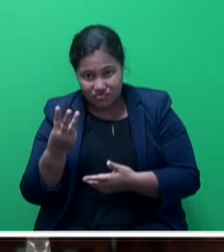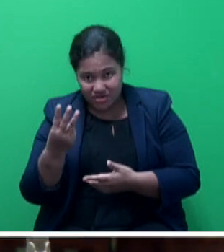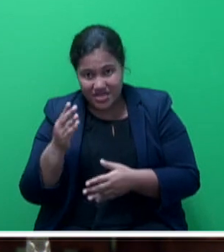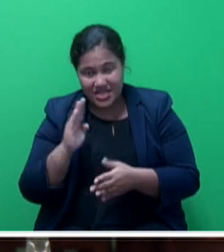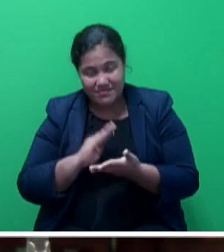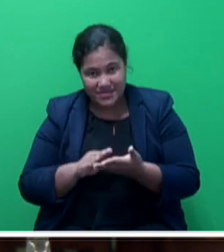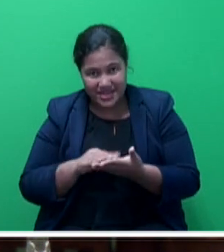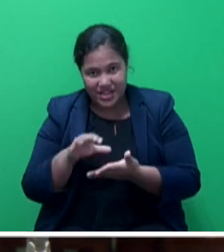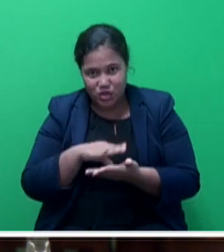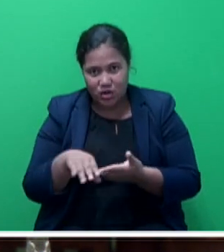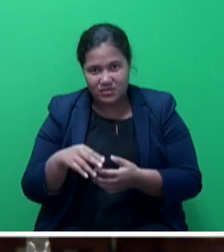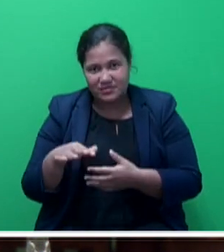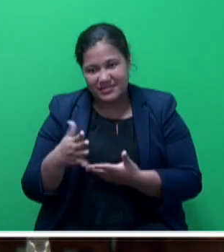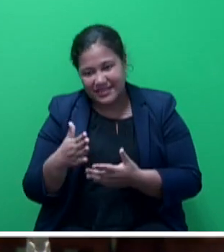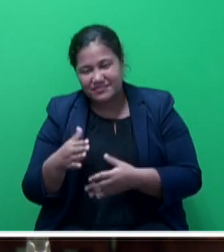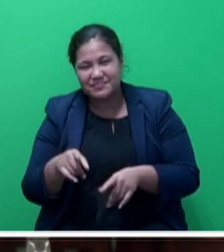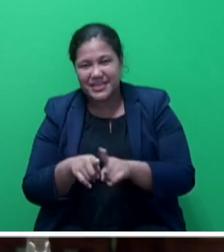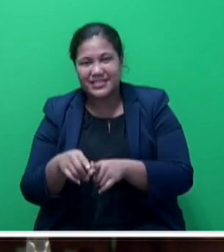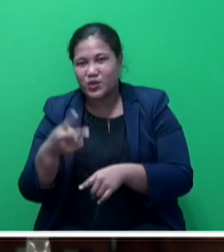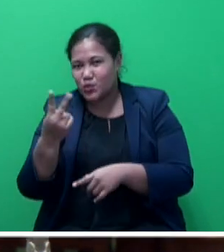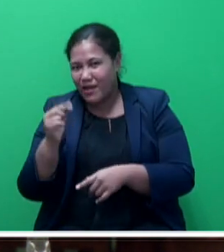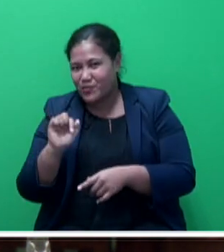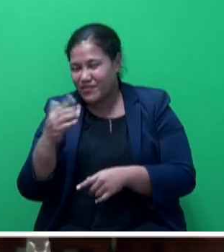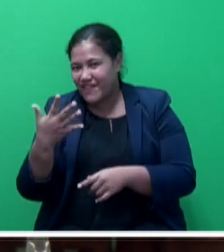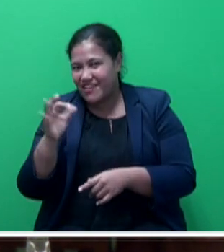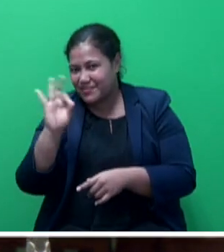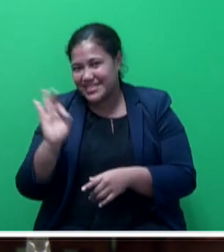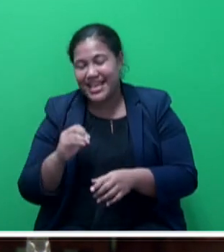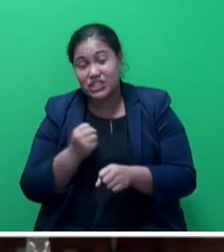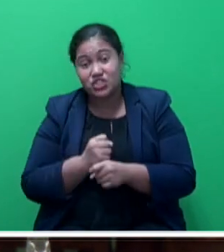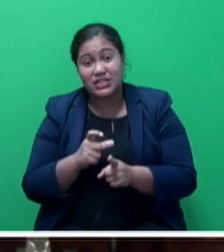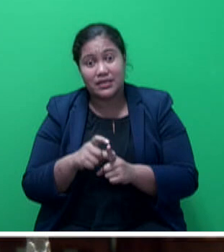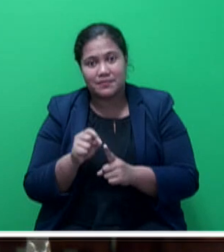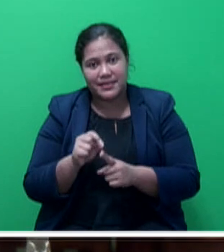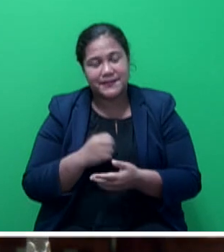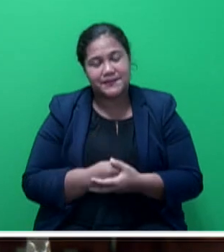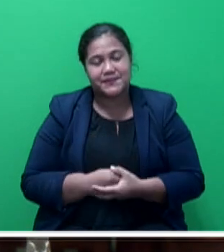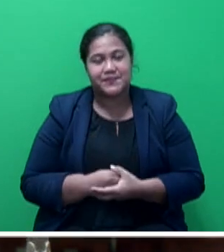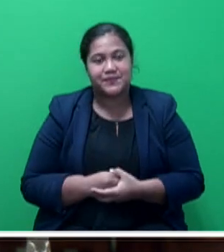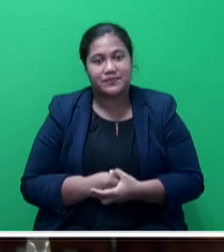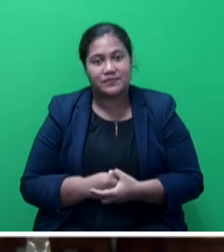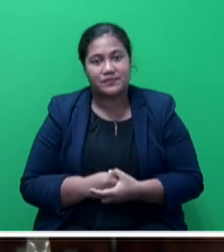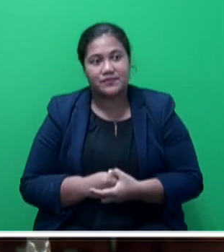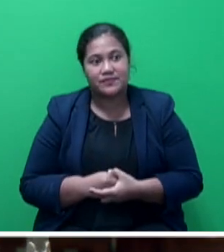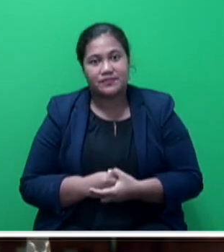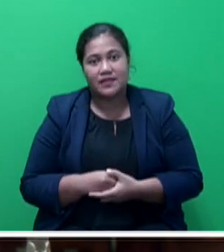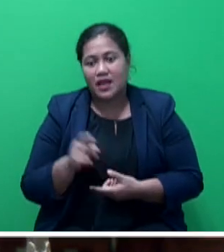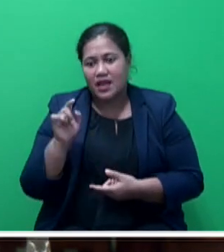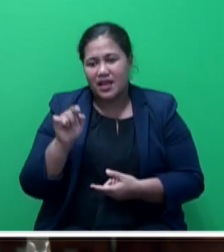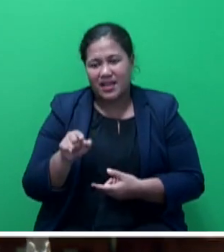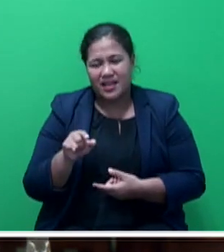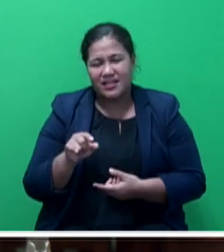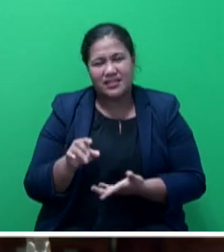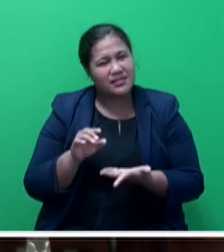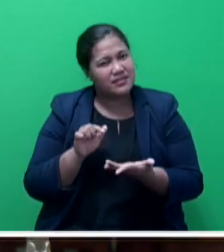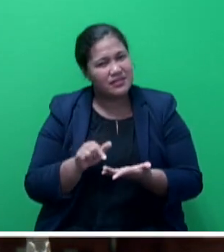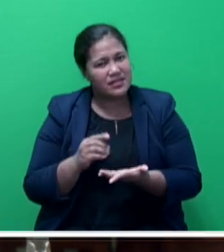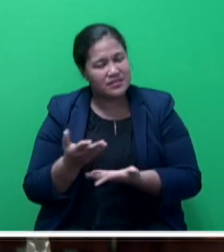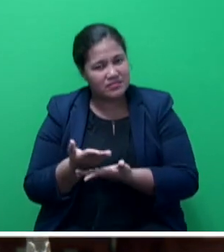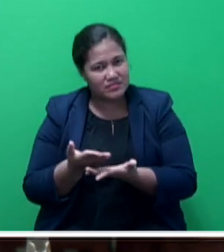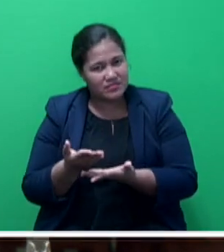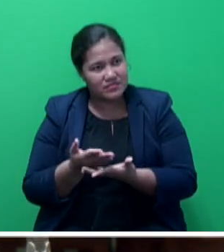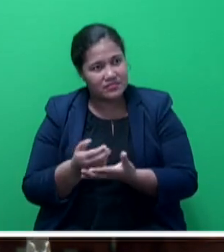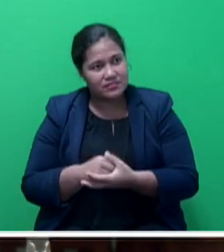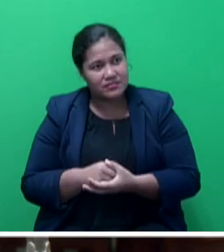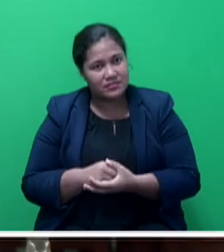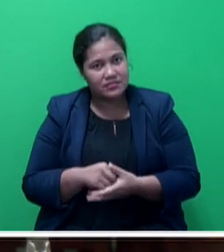or 12.5%. So we are above what we had actually forecasted. Now, this is attributed, Mr. Speaker, sir, to two